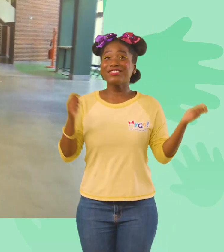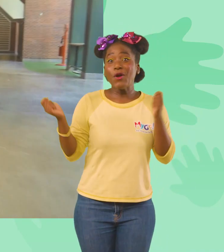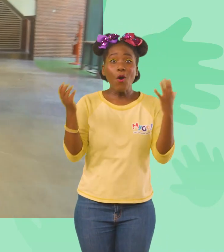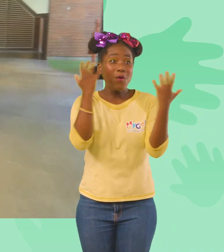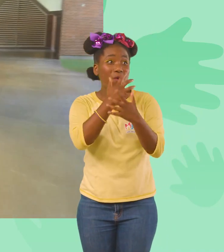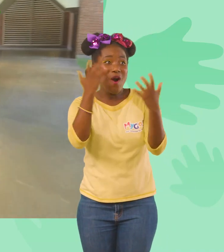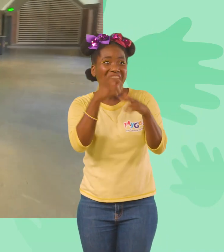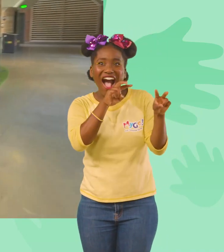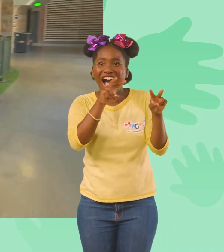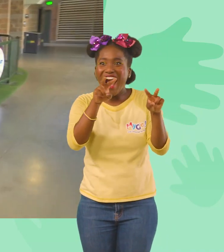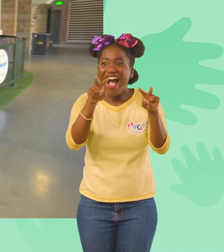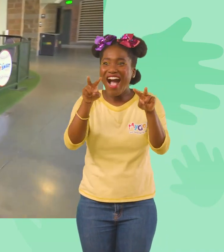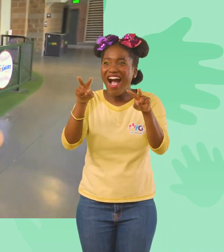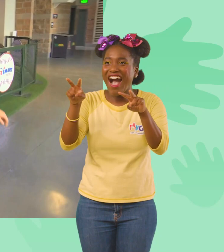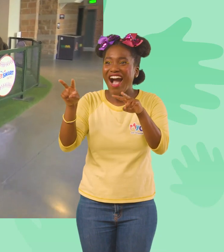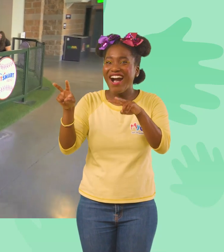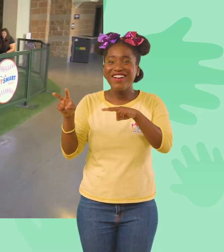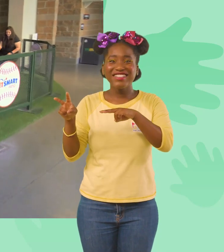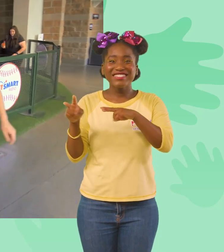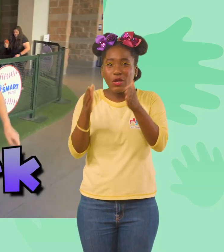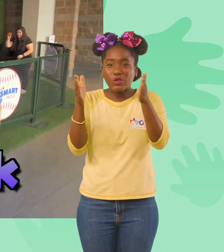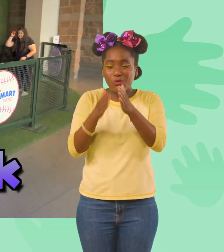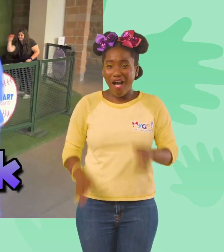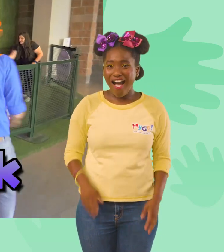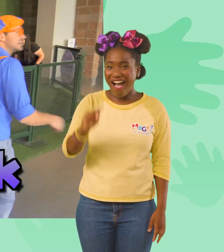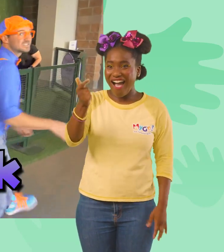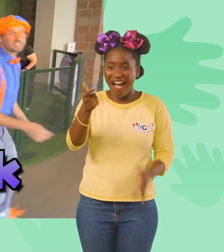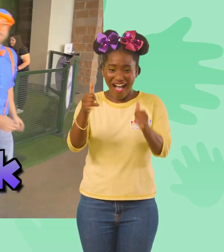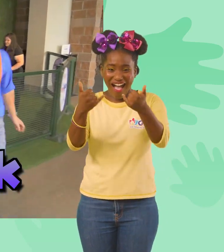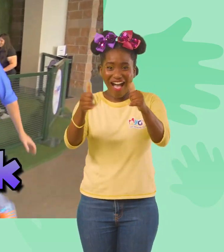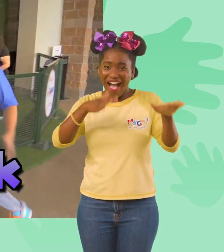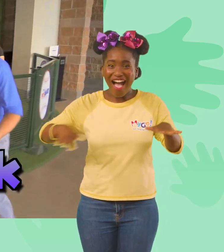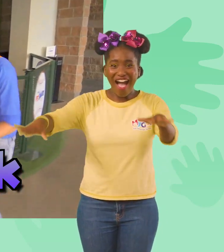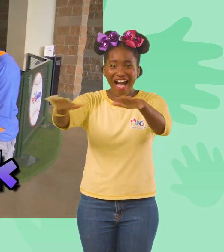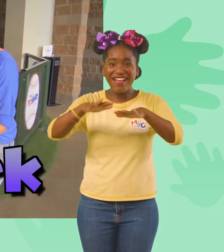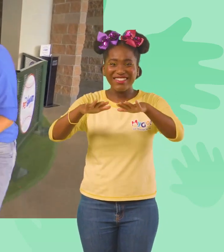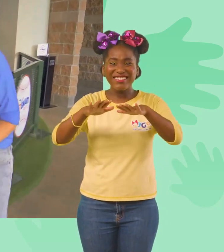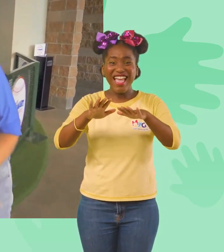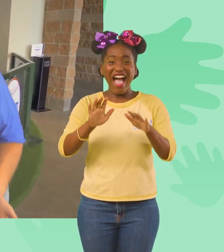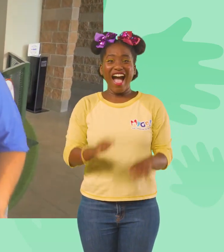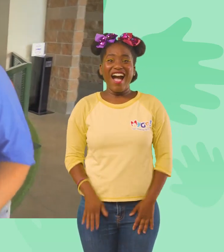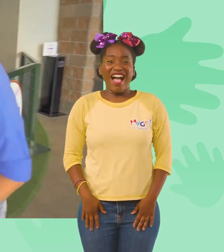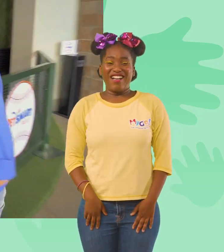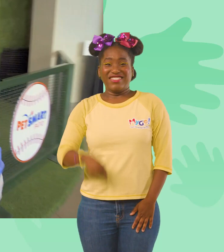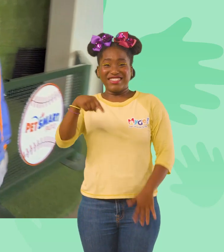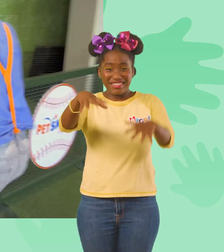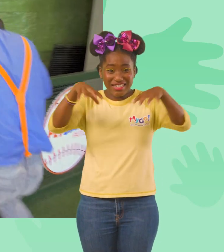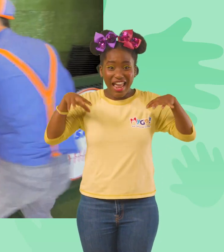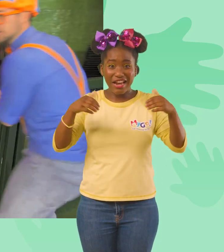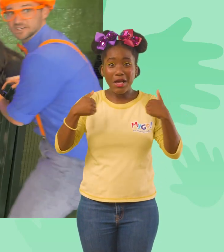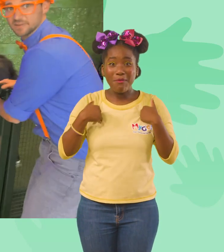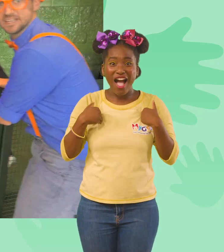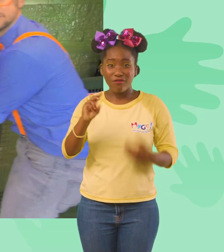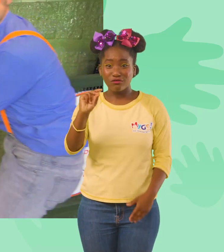Whoa, check it out. It's like a miniature dog park here. Chase Field even has a place for dogs.